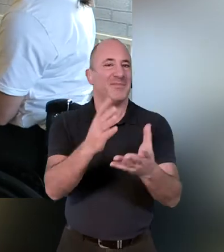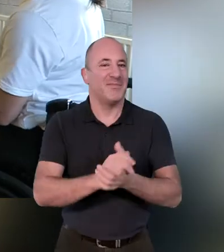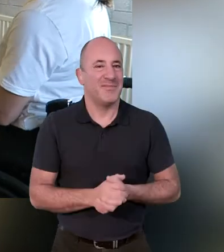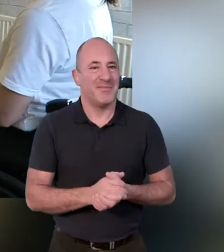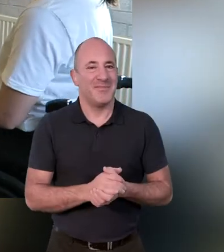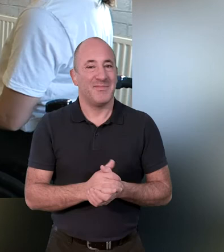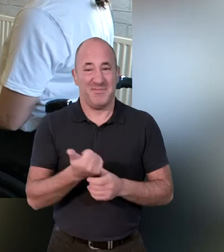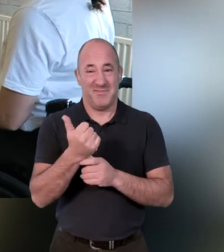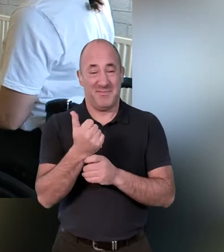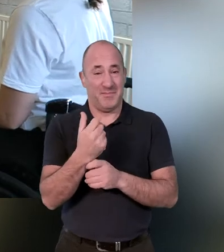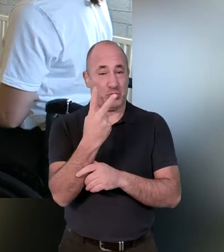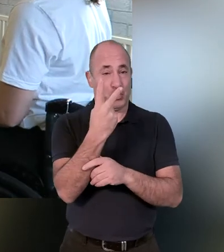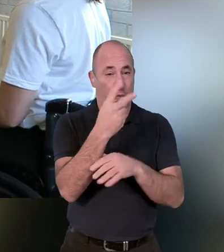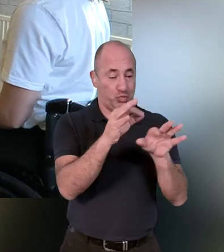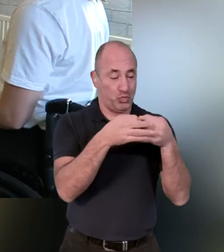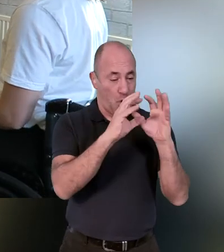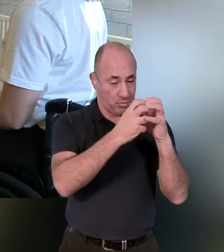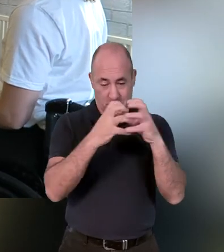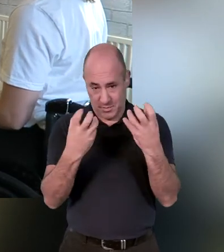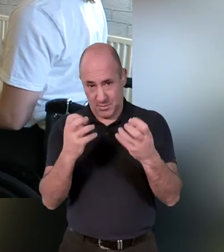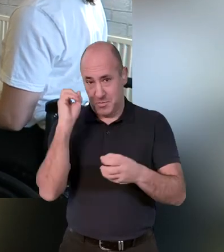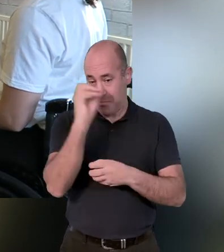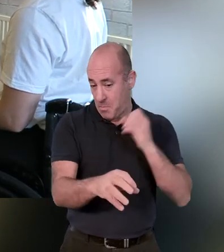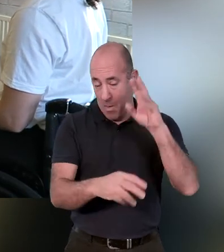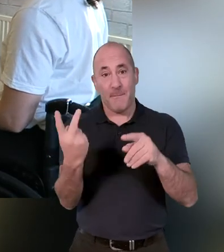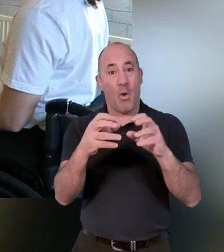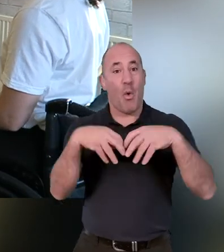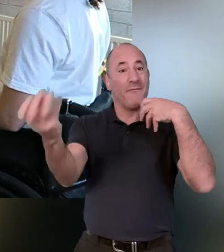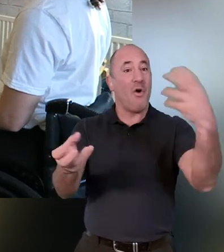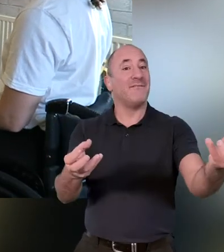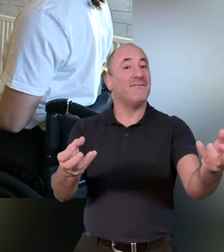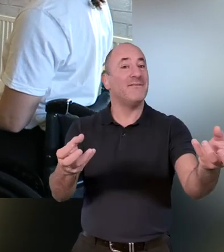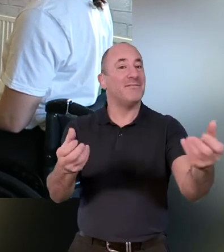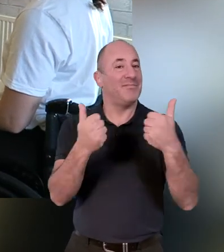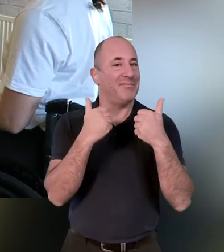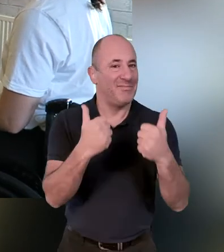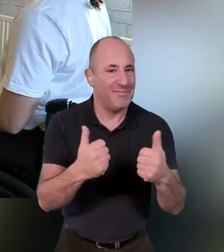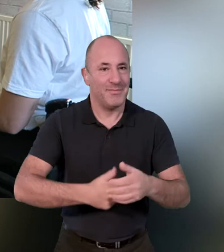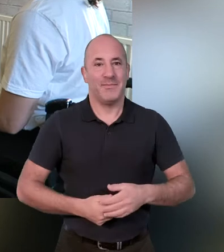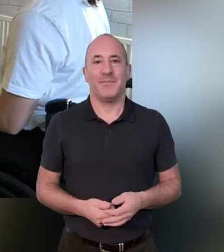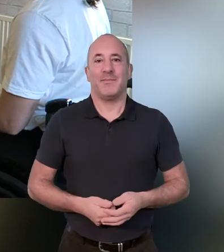fantastic. So Sam managed to knock off both balloons